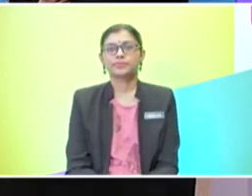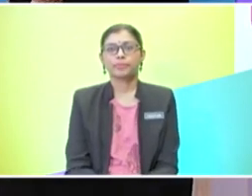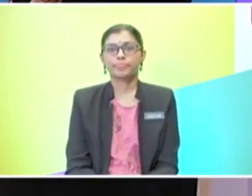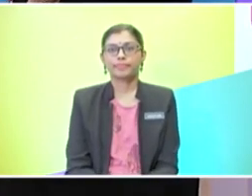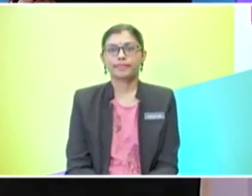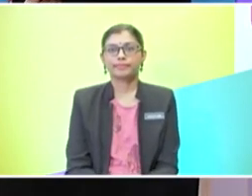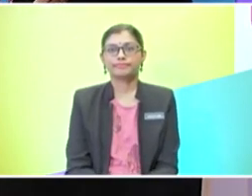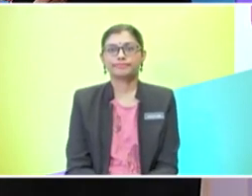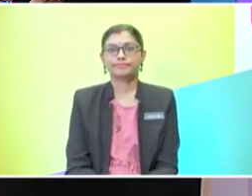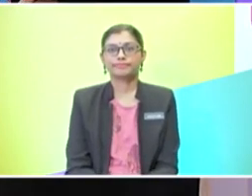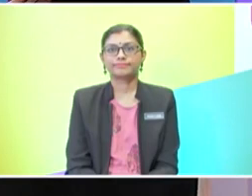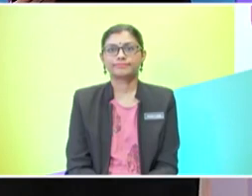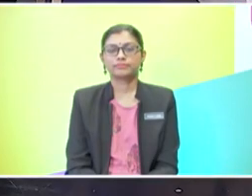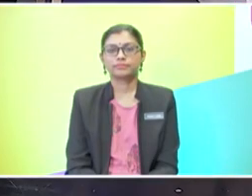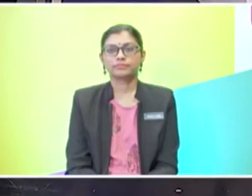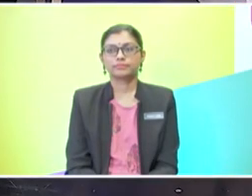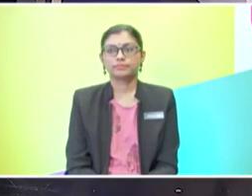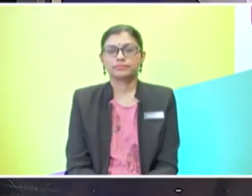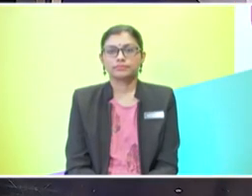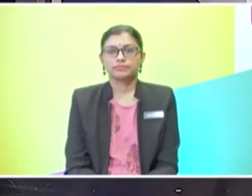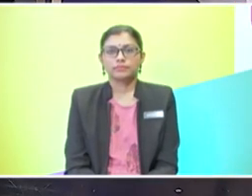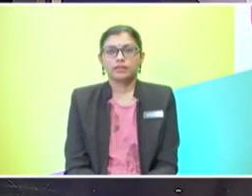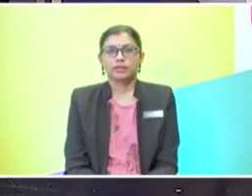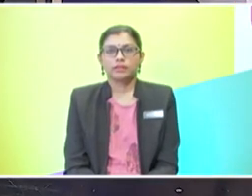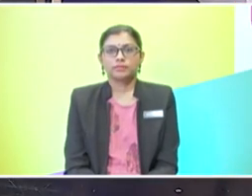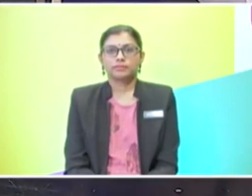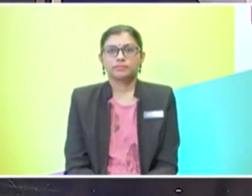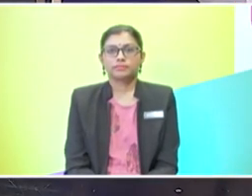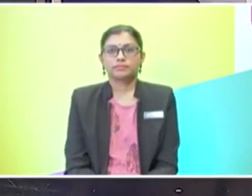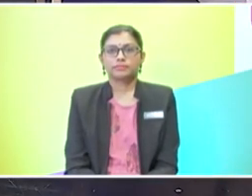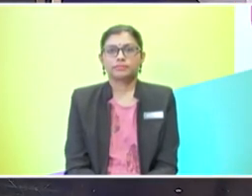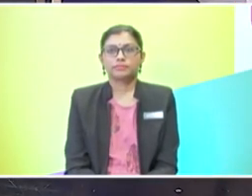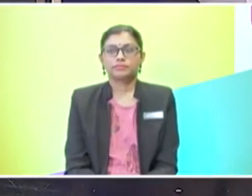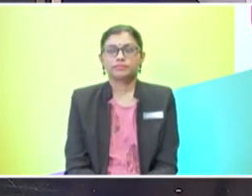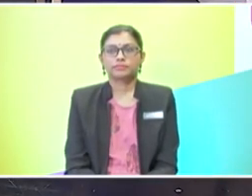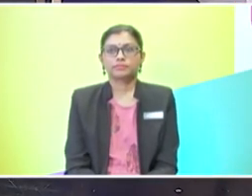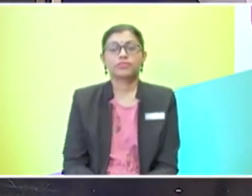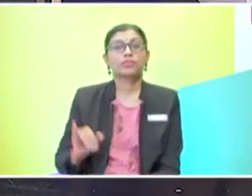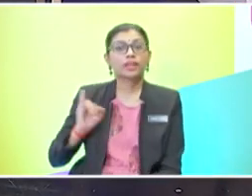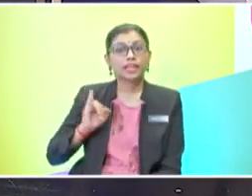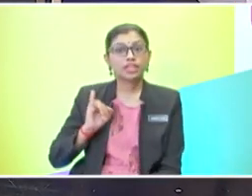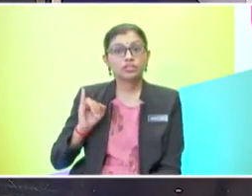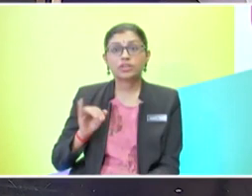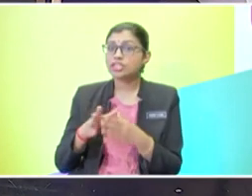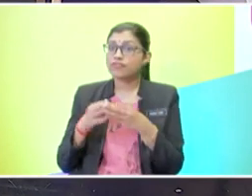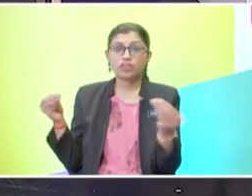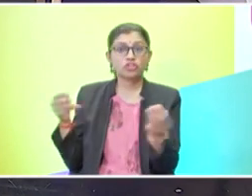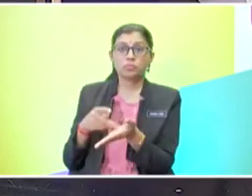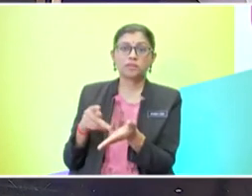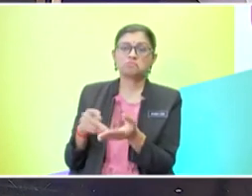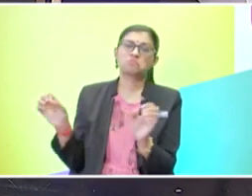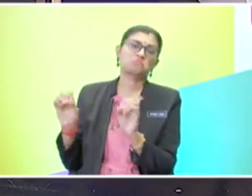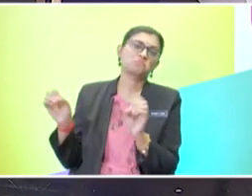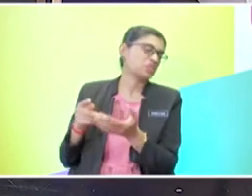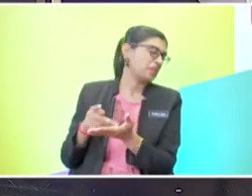right? So it comes under the liabilities. Say, let's say you got your insurance fully paid maybe after 20 years. So once you get the